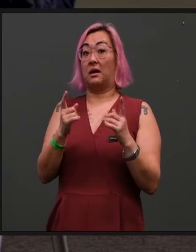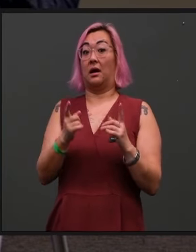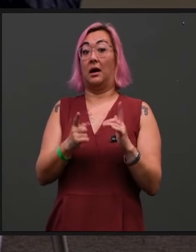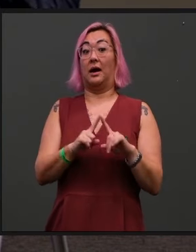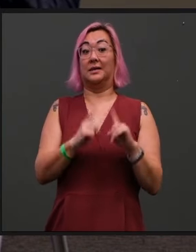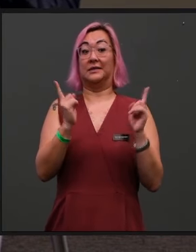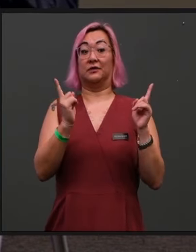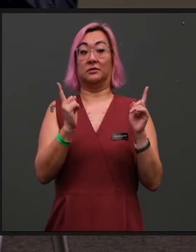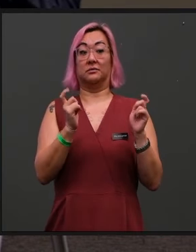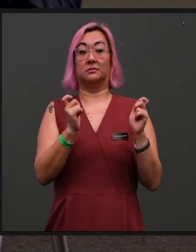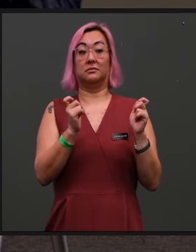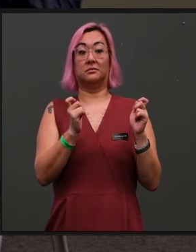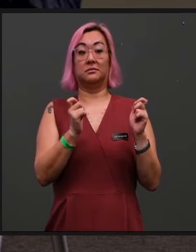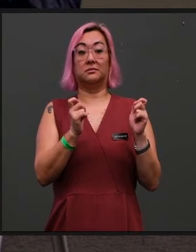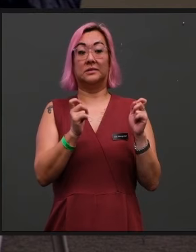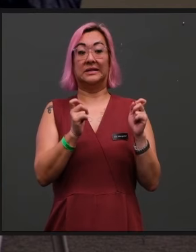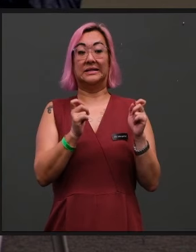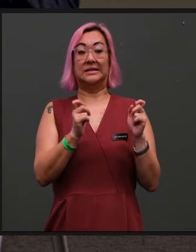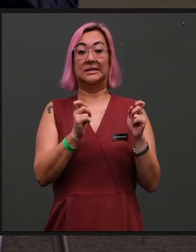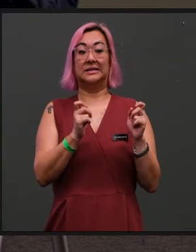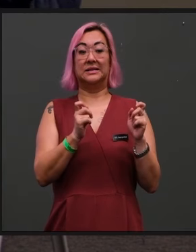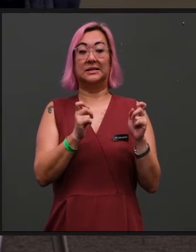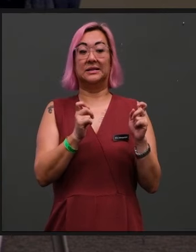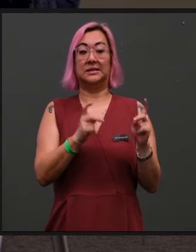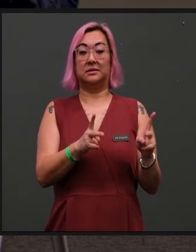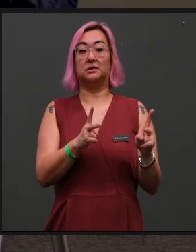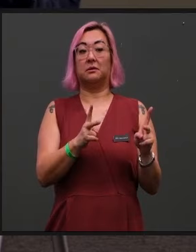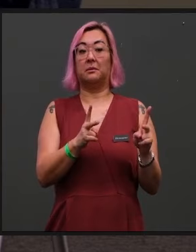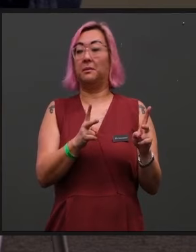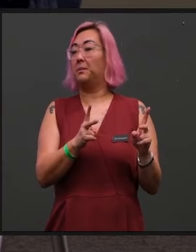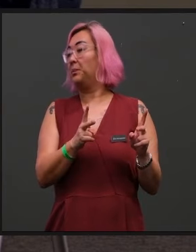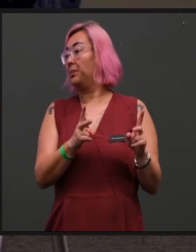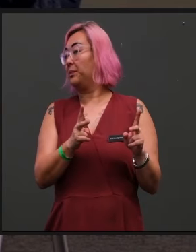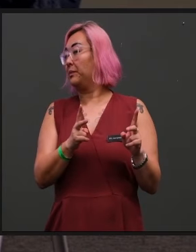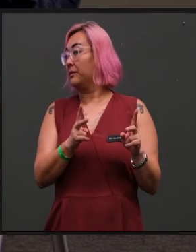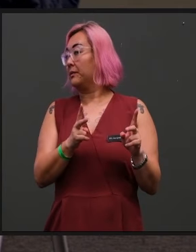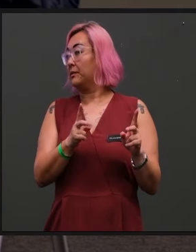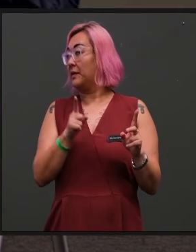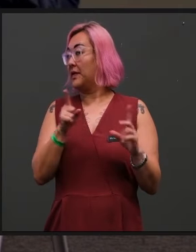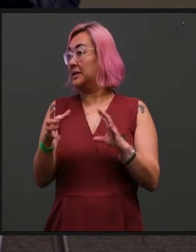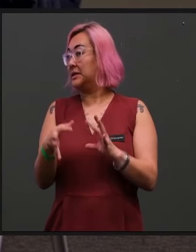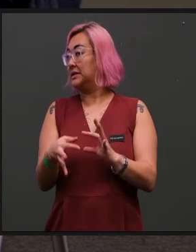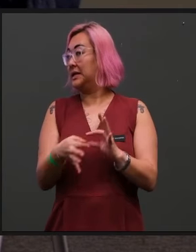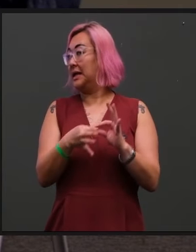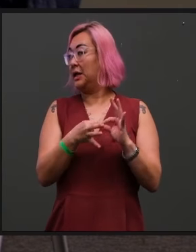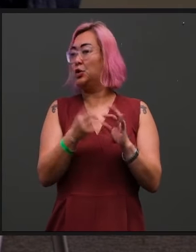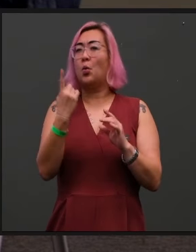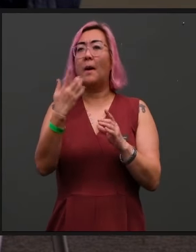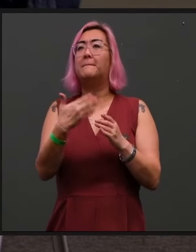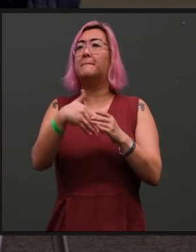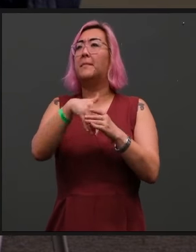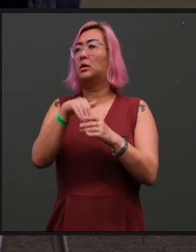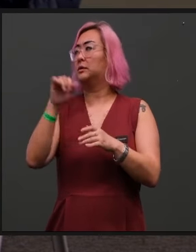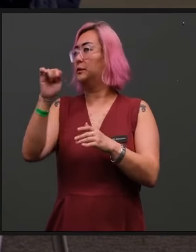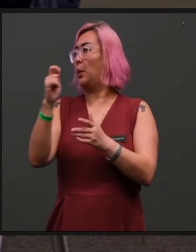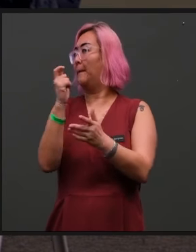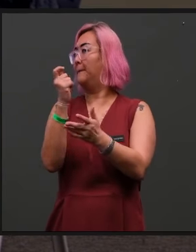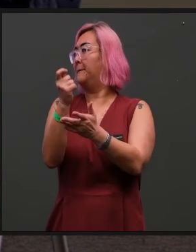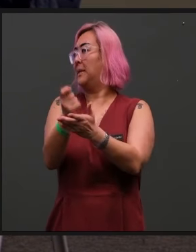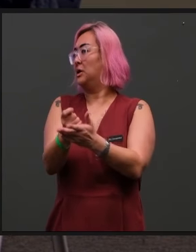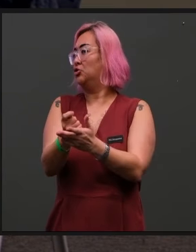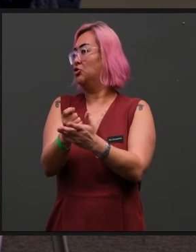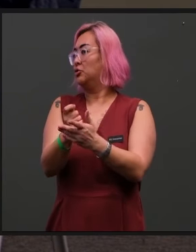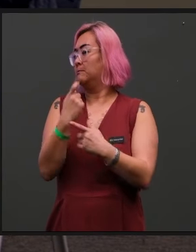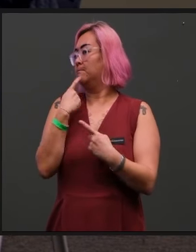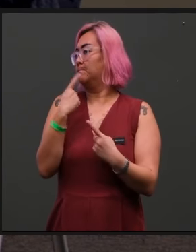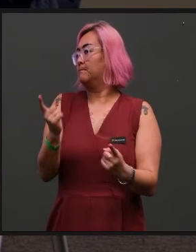into because, like, you even wove it into the narrative. But like, one of the things as a part of your pitch, right, was having a